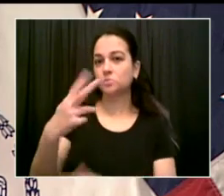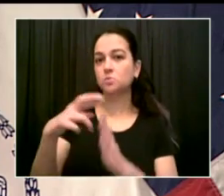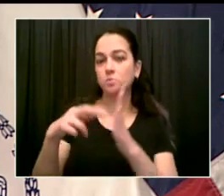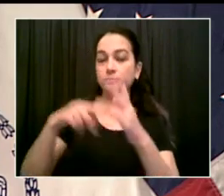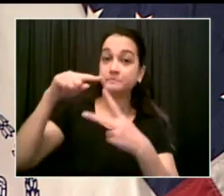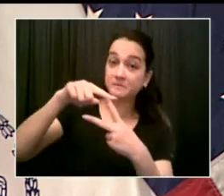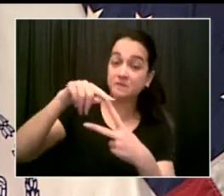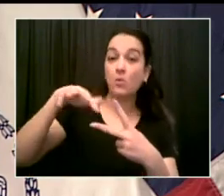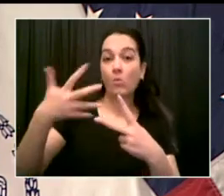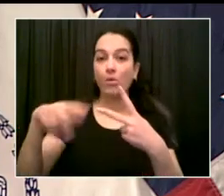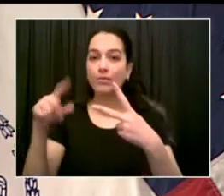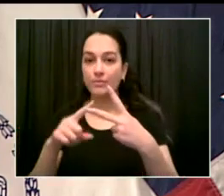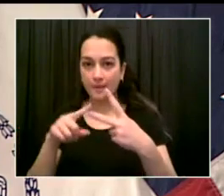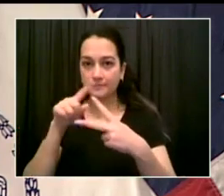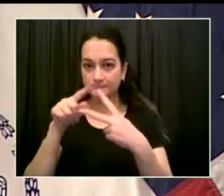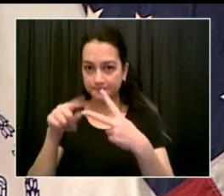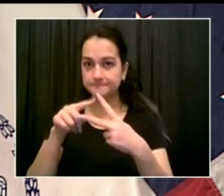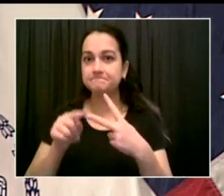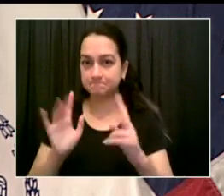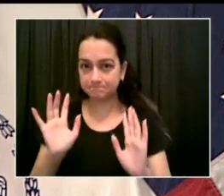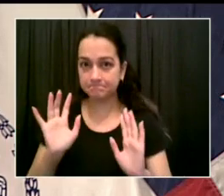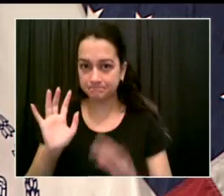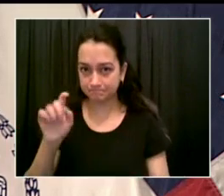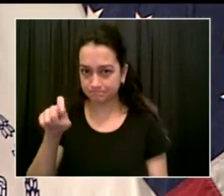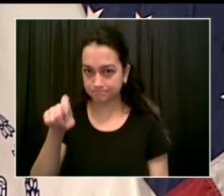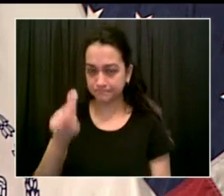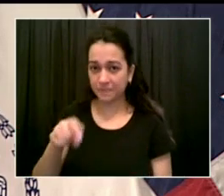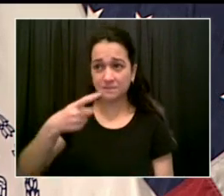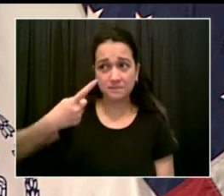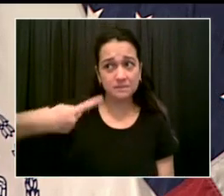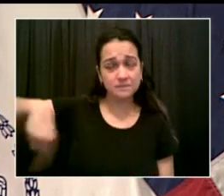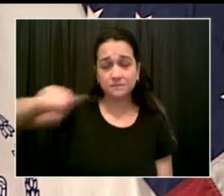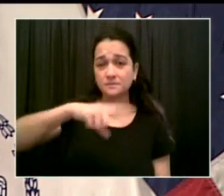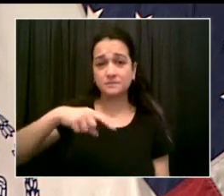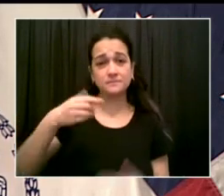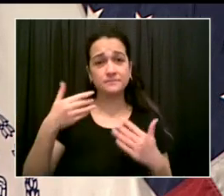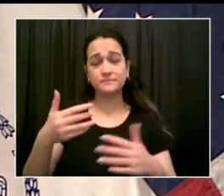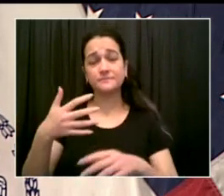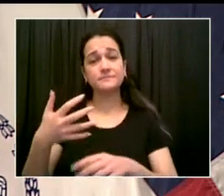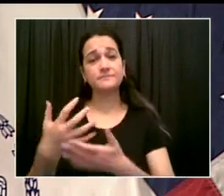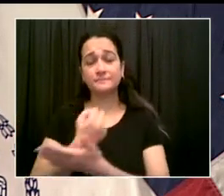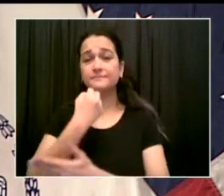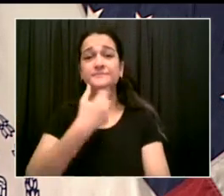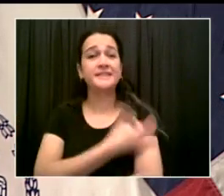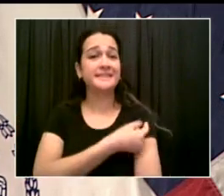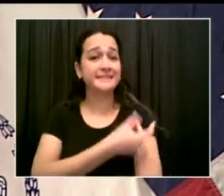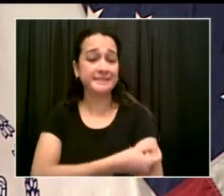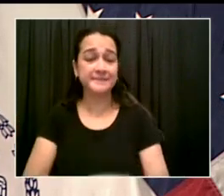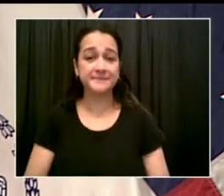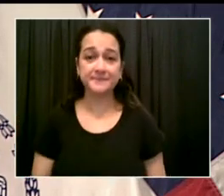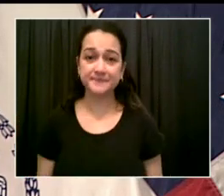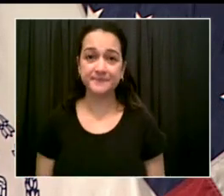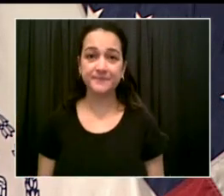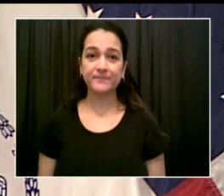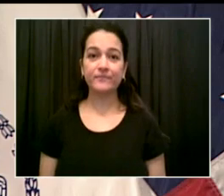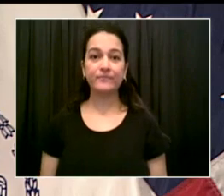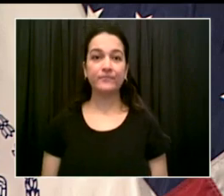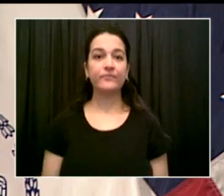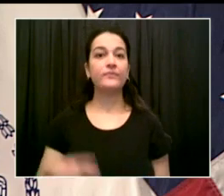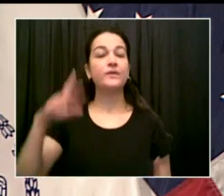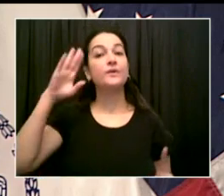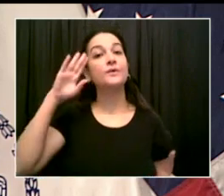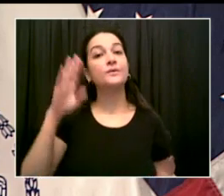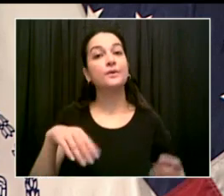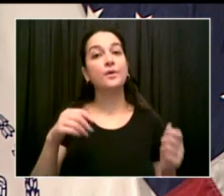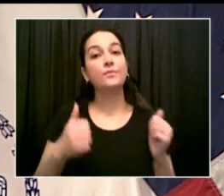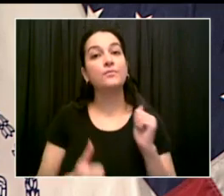now to save lives. I want you to hear from some of the most respected healthcare voices in this nation